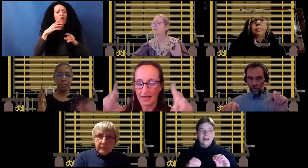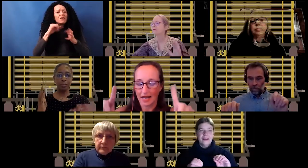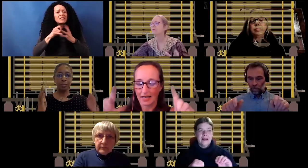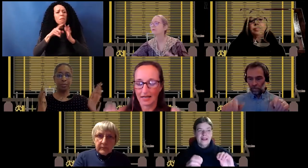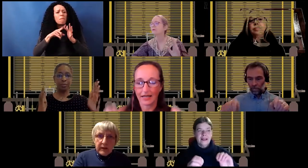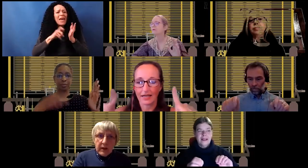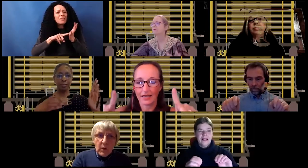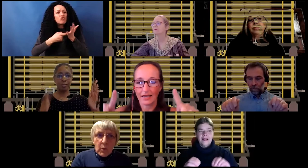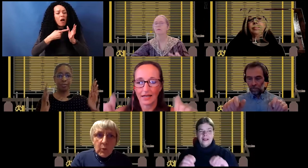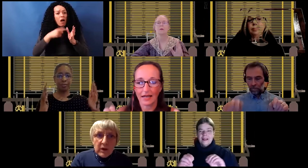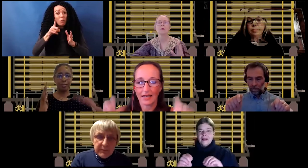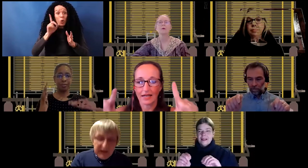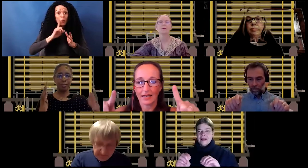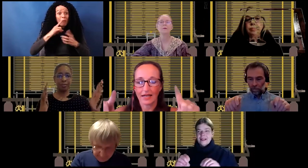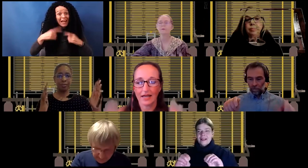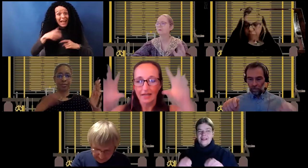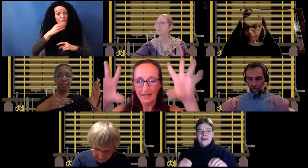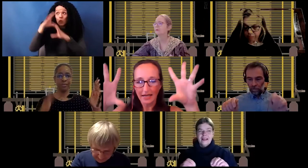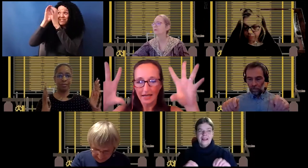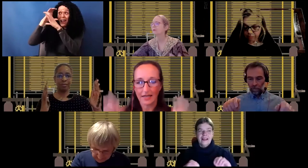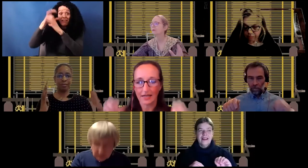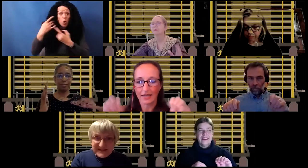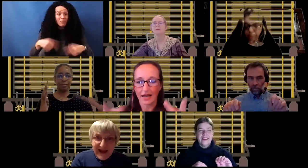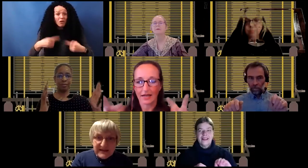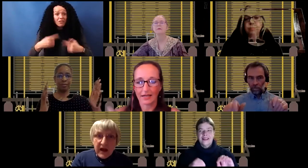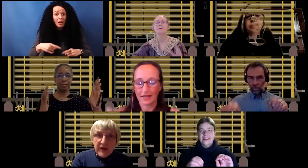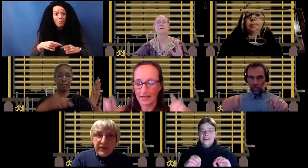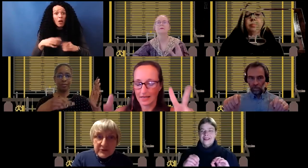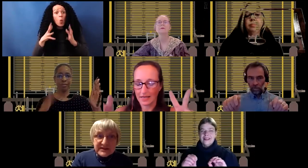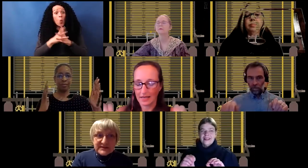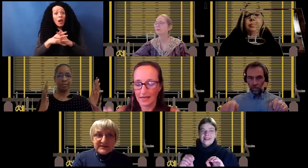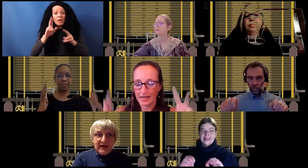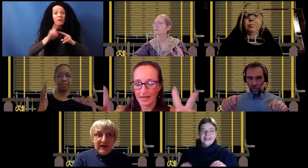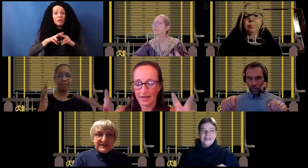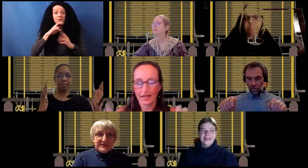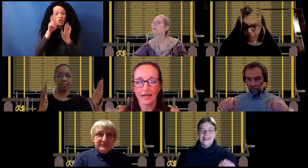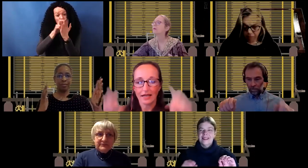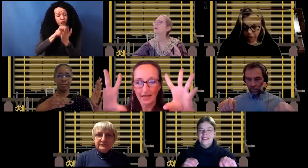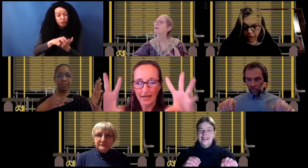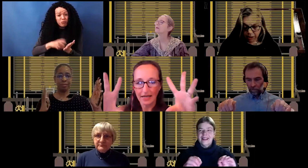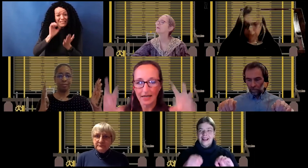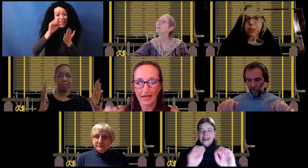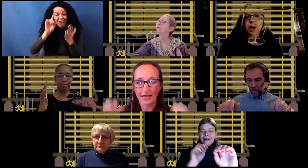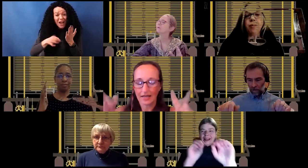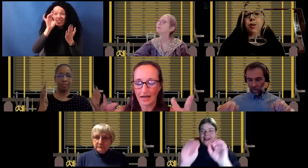through. Philomena Fleming found out the stars. Discovered the